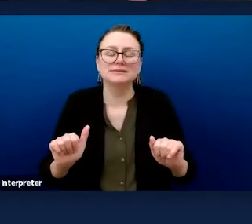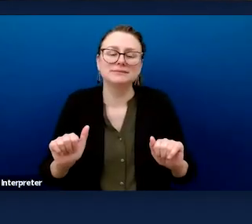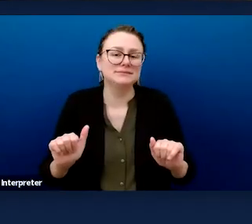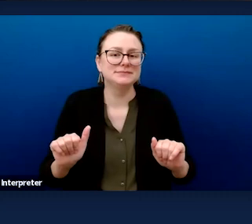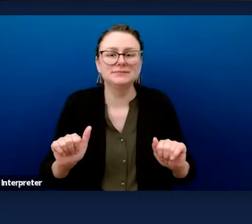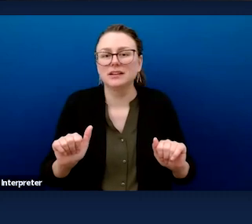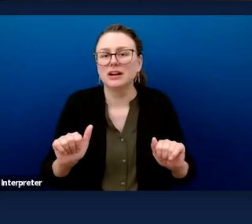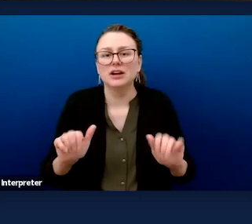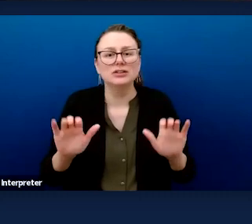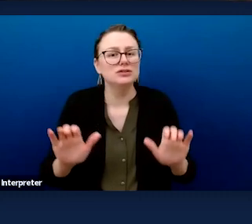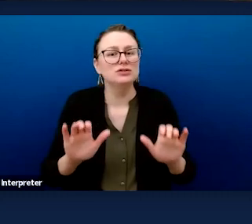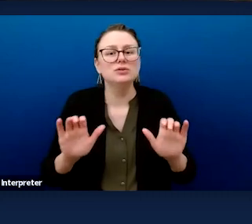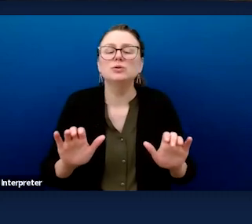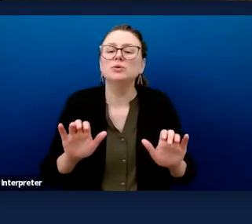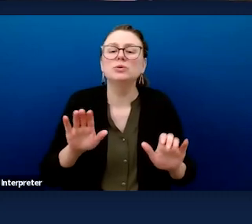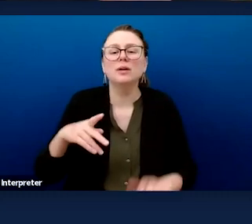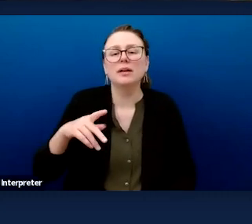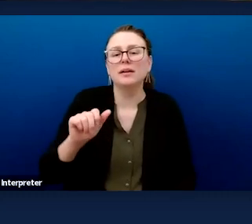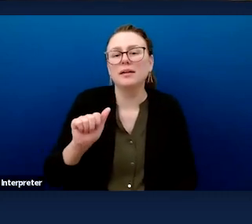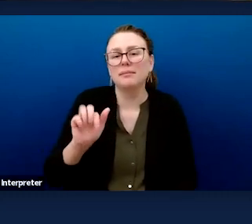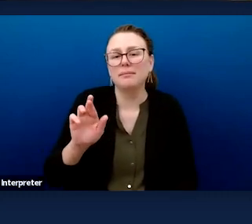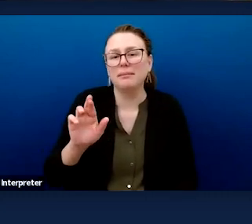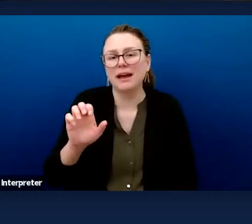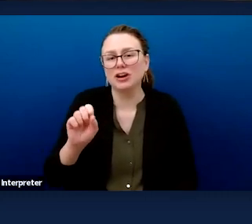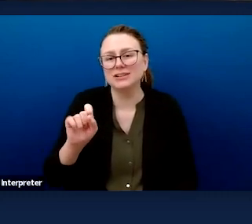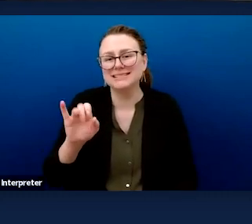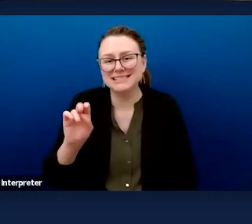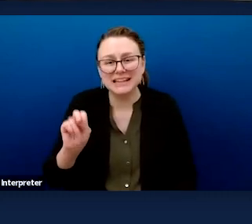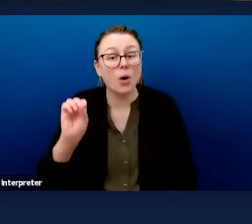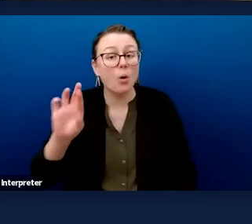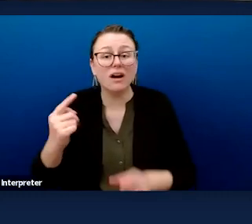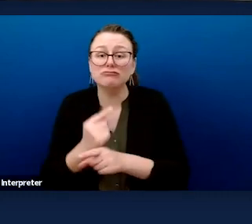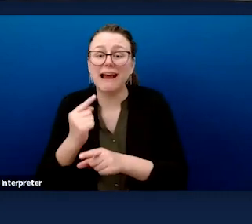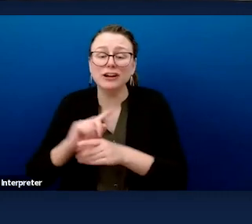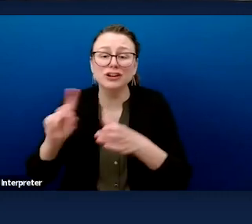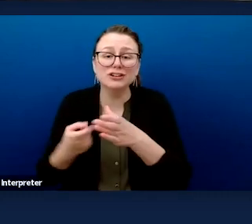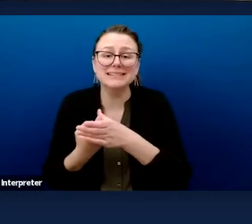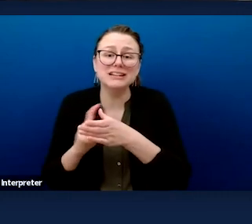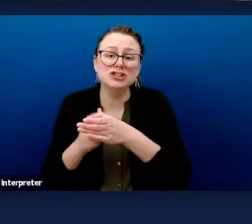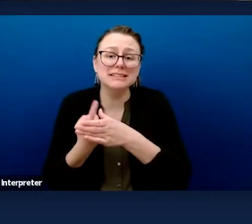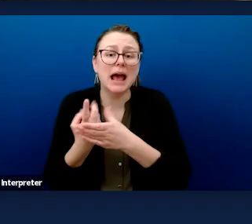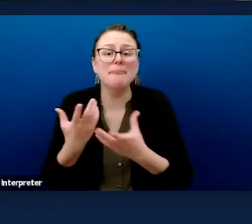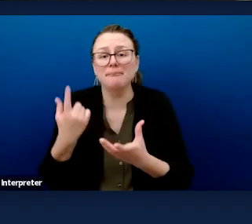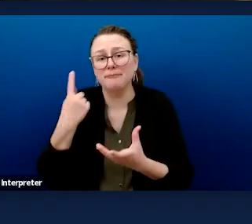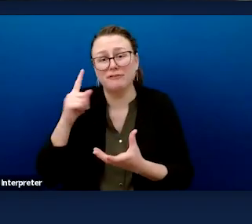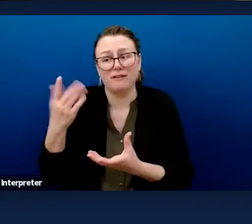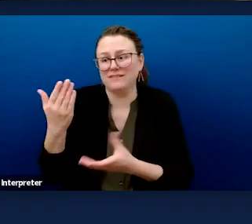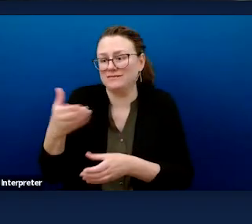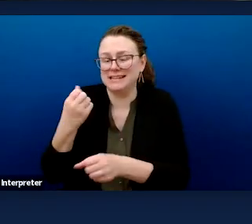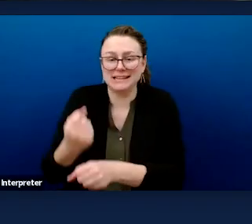either the Parastine or just the regular DigStim that I did for, I'd say, probably 15